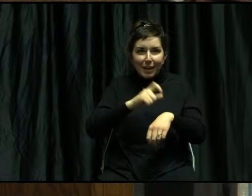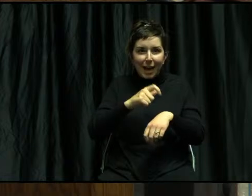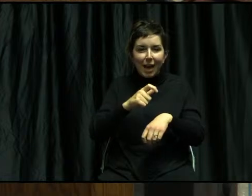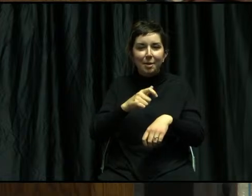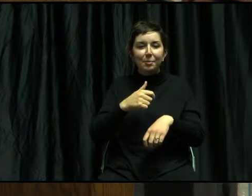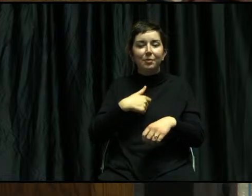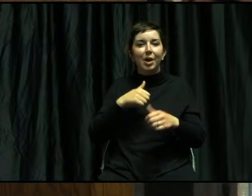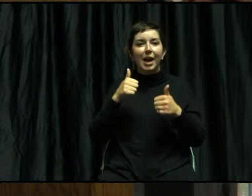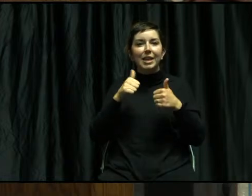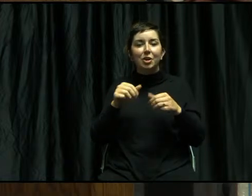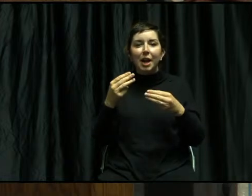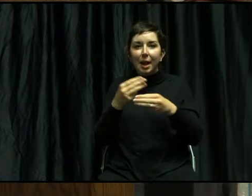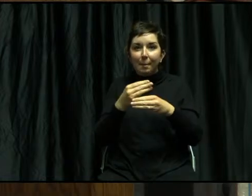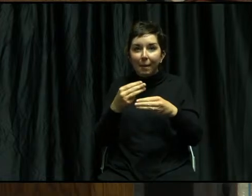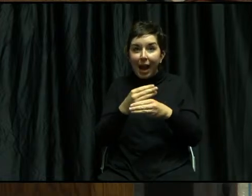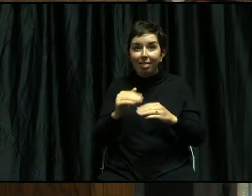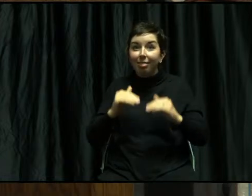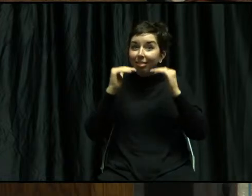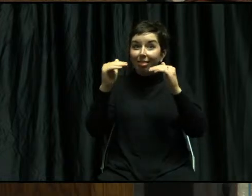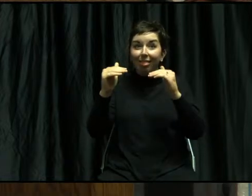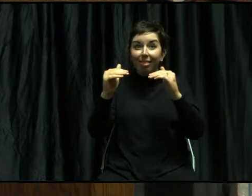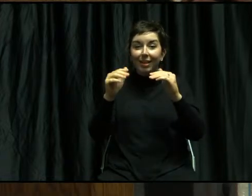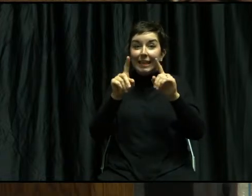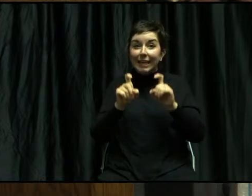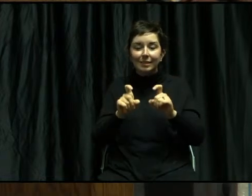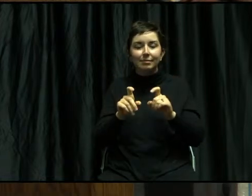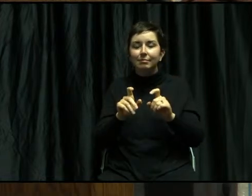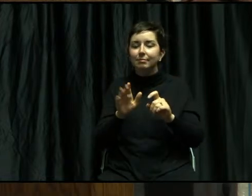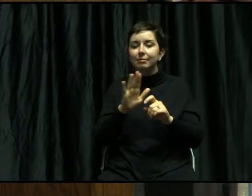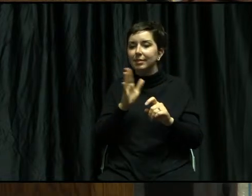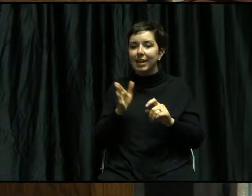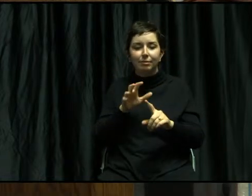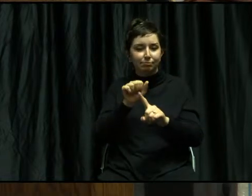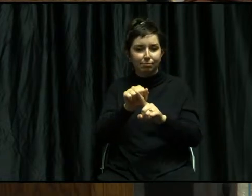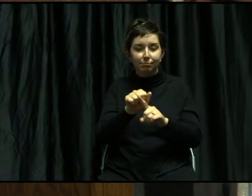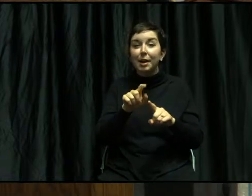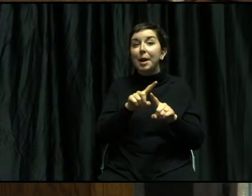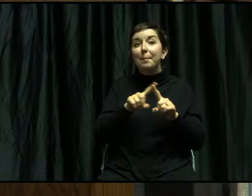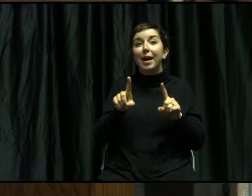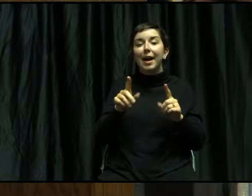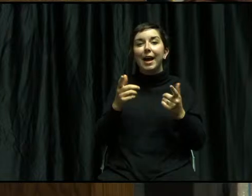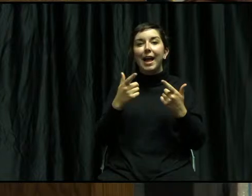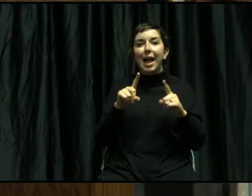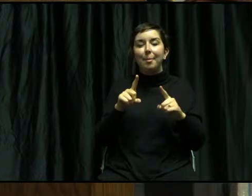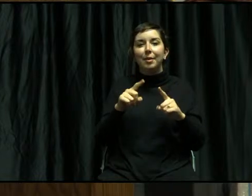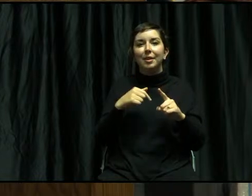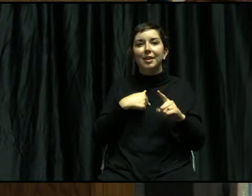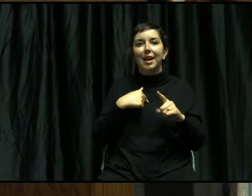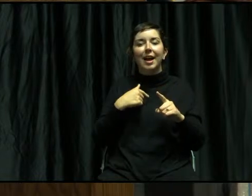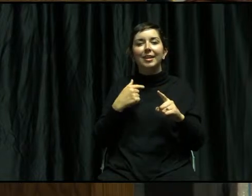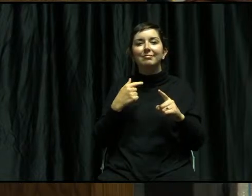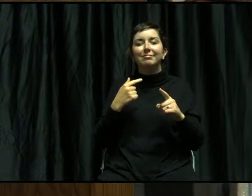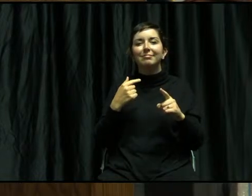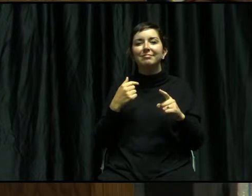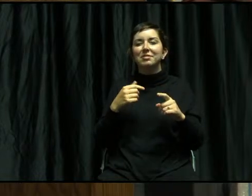testing out of math 4 times with no luck. All the while, I was naive to the ups and downs